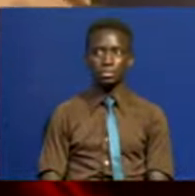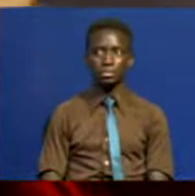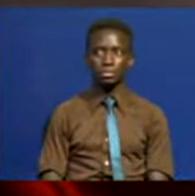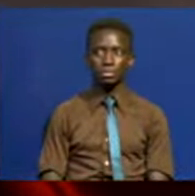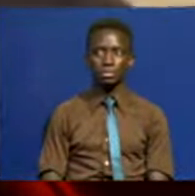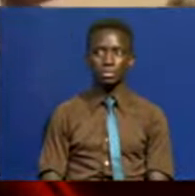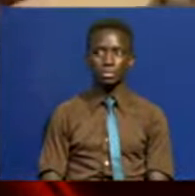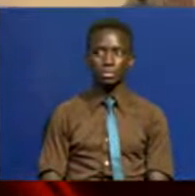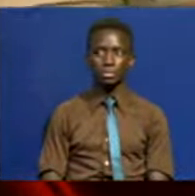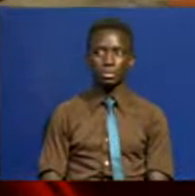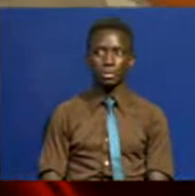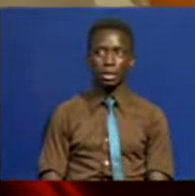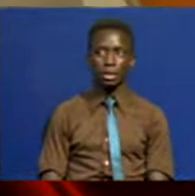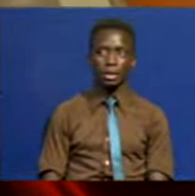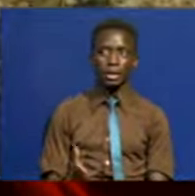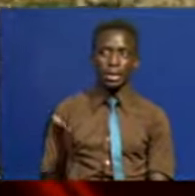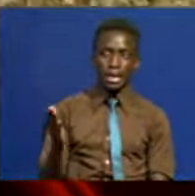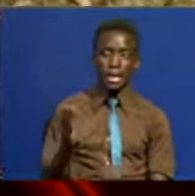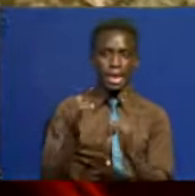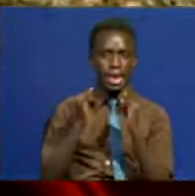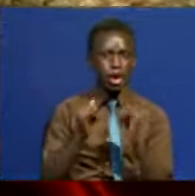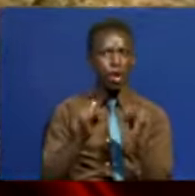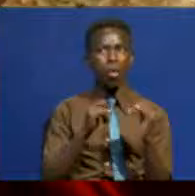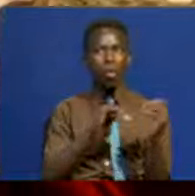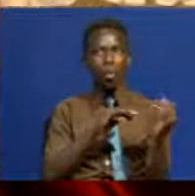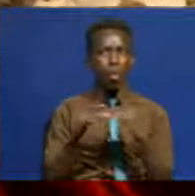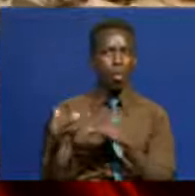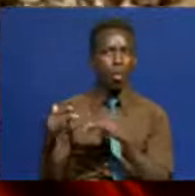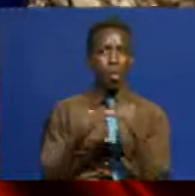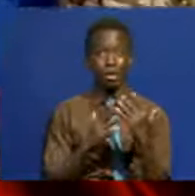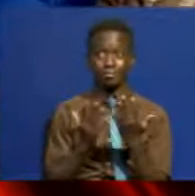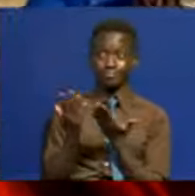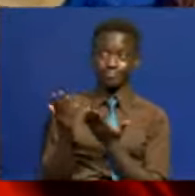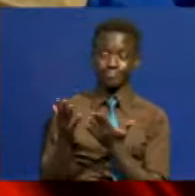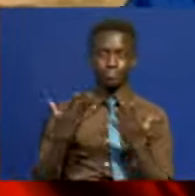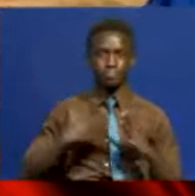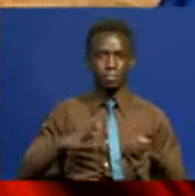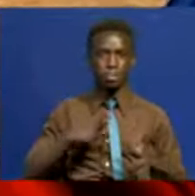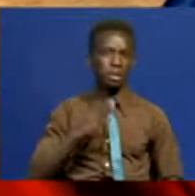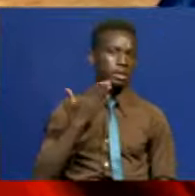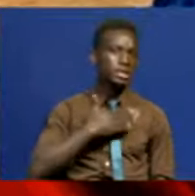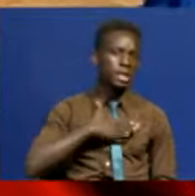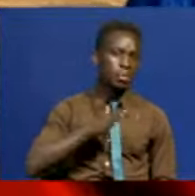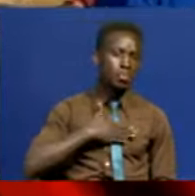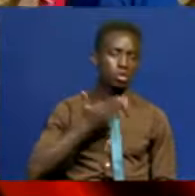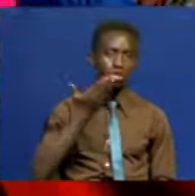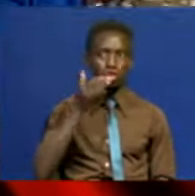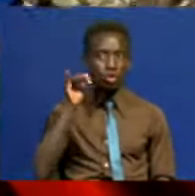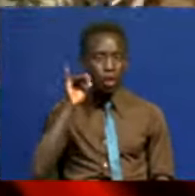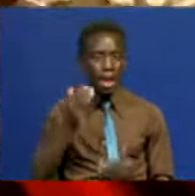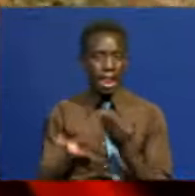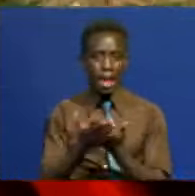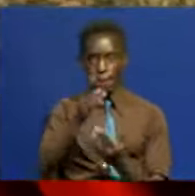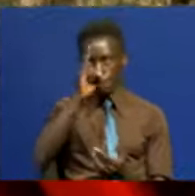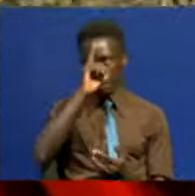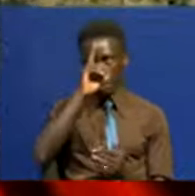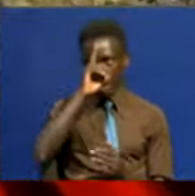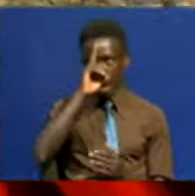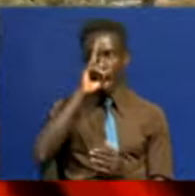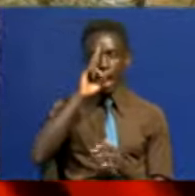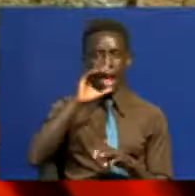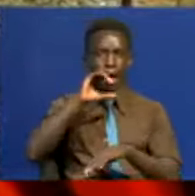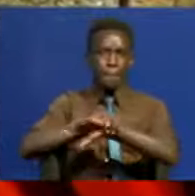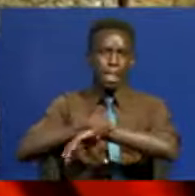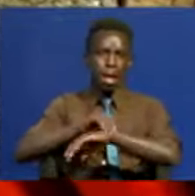In what could chart a new path in the war on banditry, residents of Samburu, Isiolo and Laikipia have assisted police to identify 8